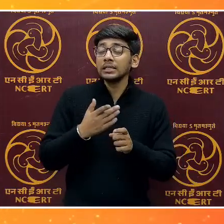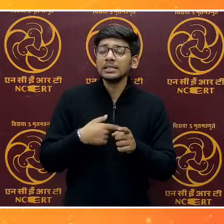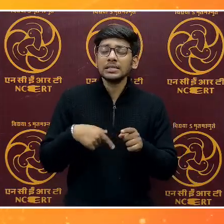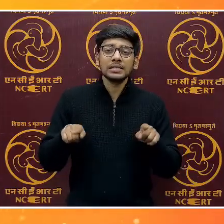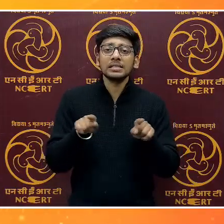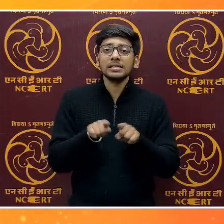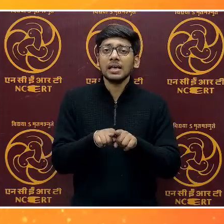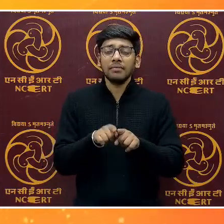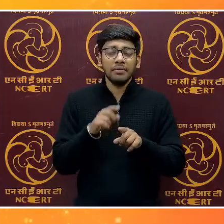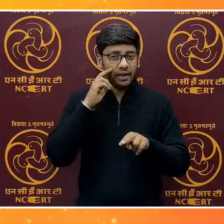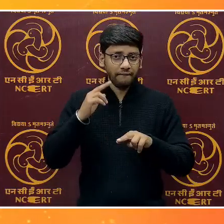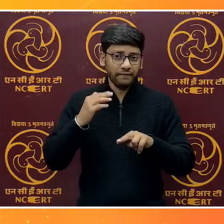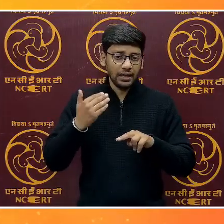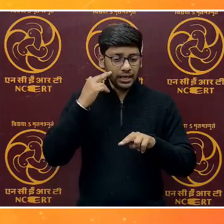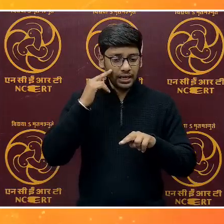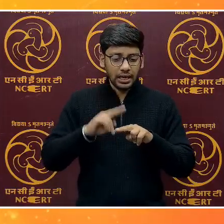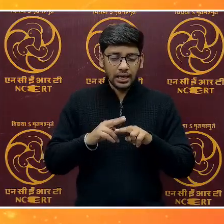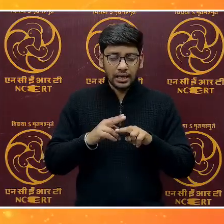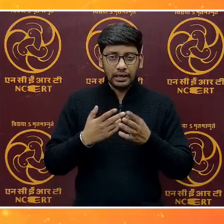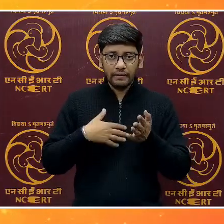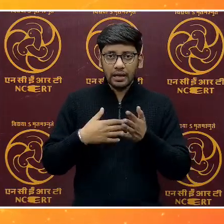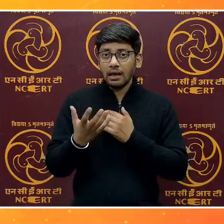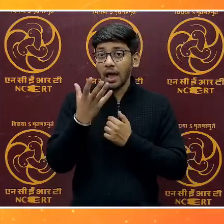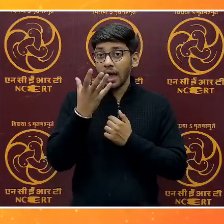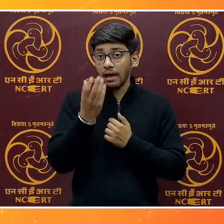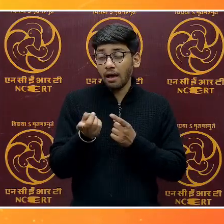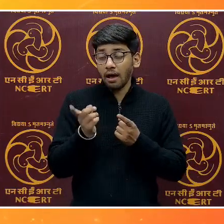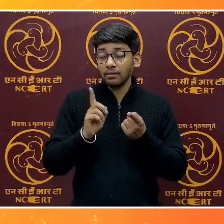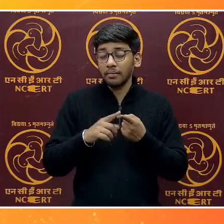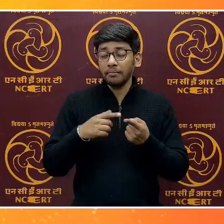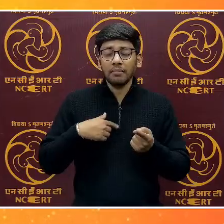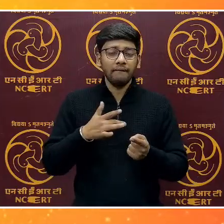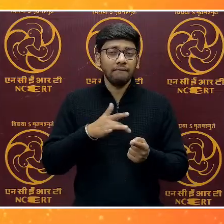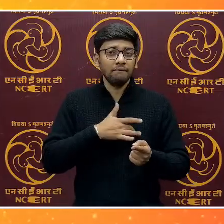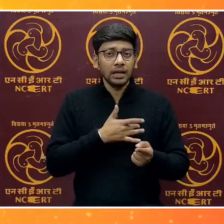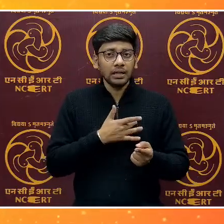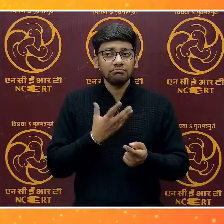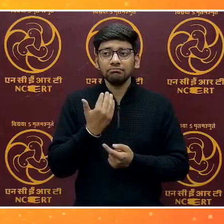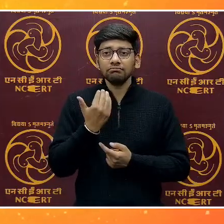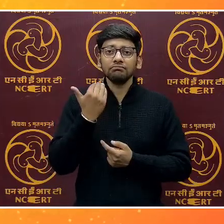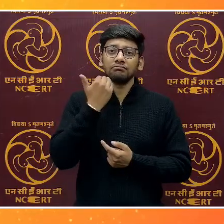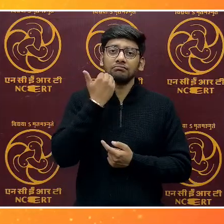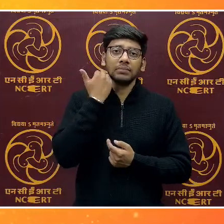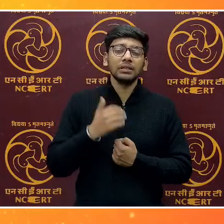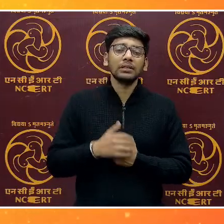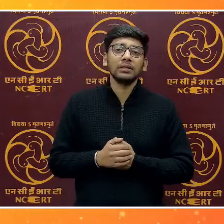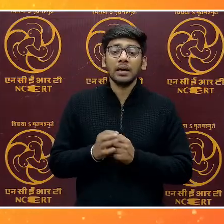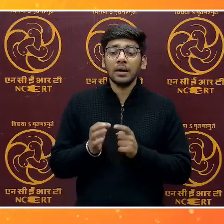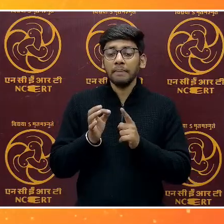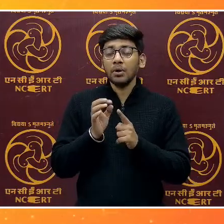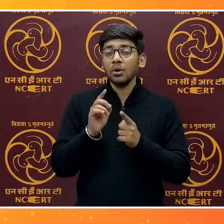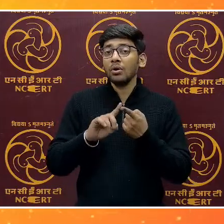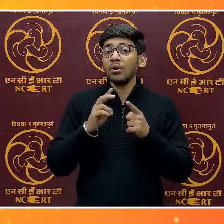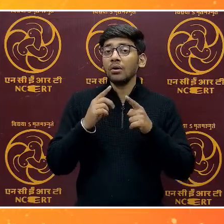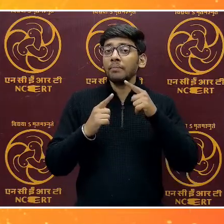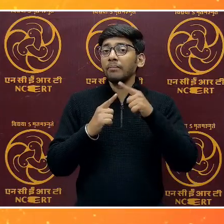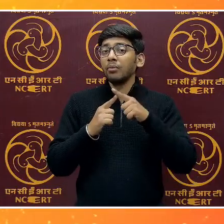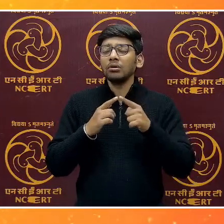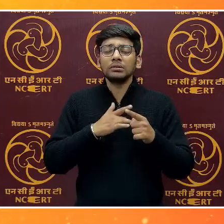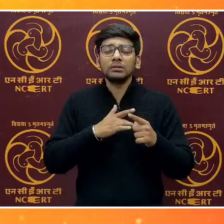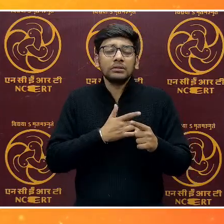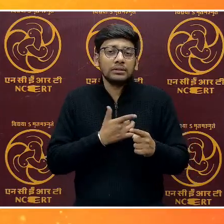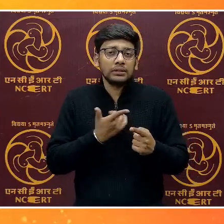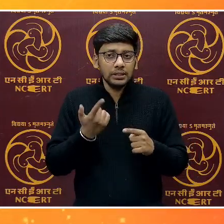Yeah. But it also brings us to sleep. Yes, it does. So what does the poet wants to say here, children? The poet